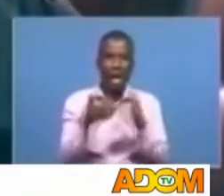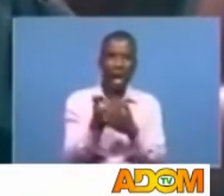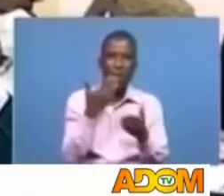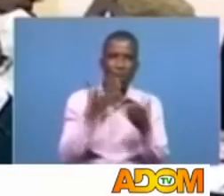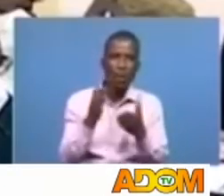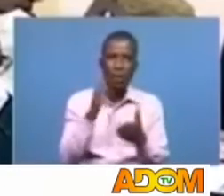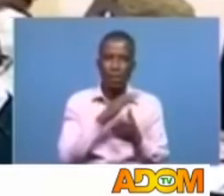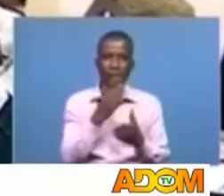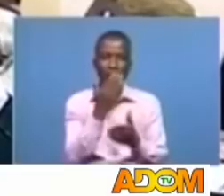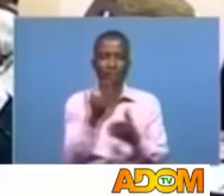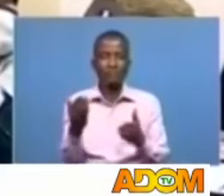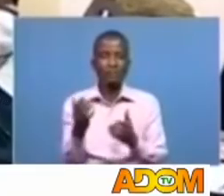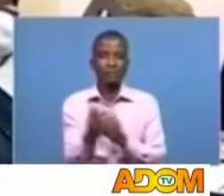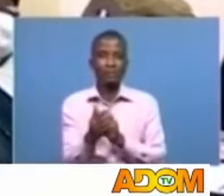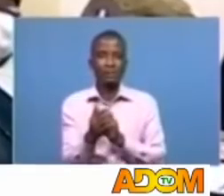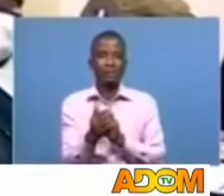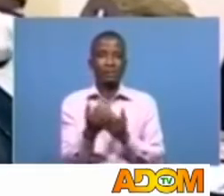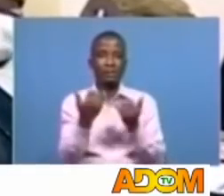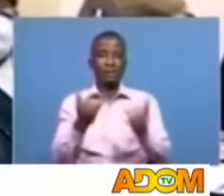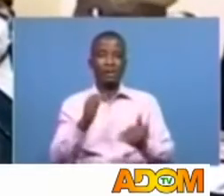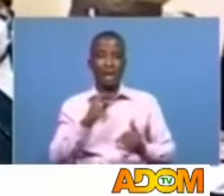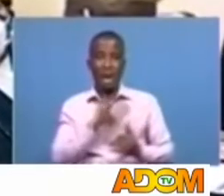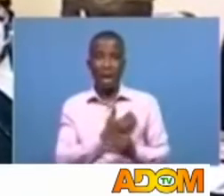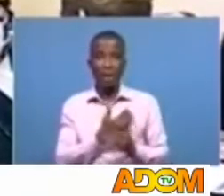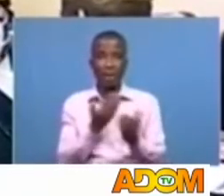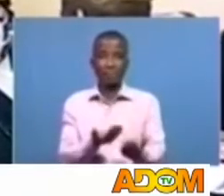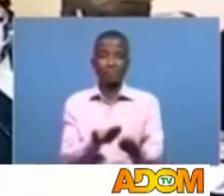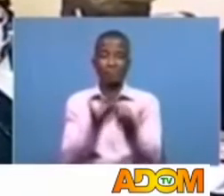application. Lost our submission